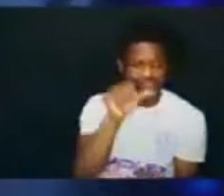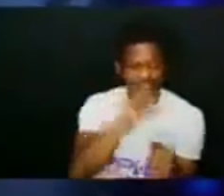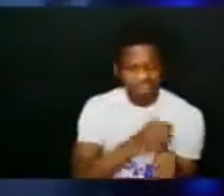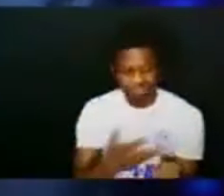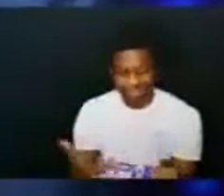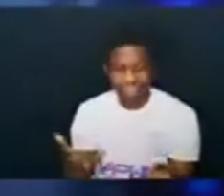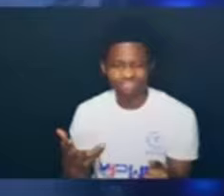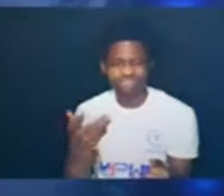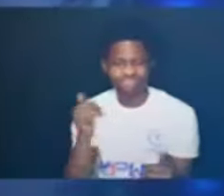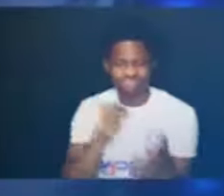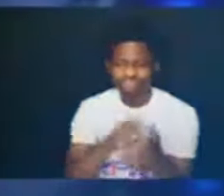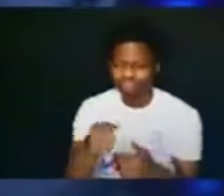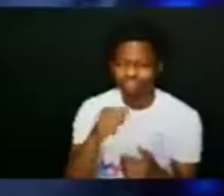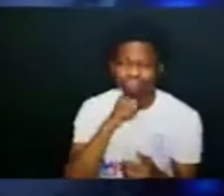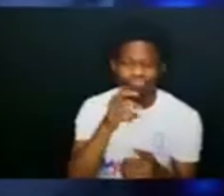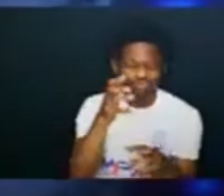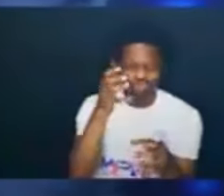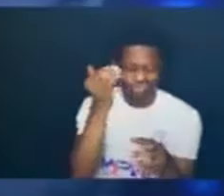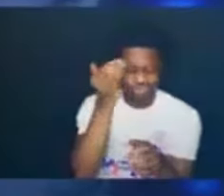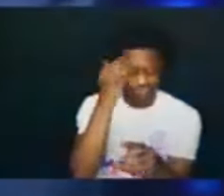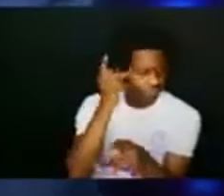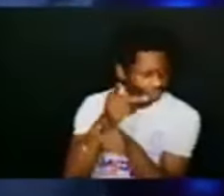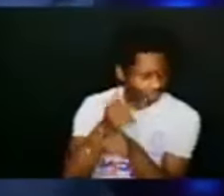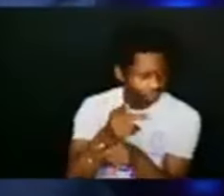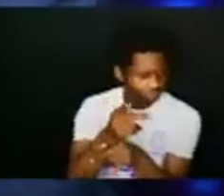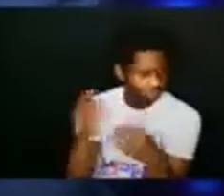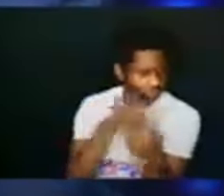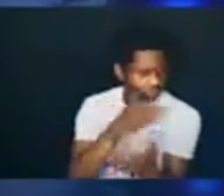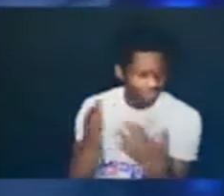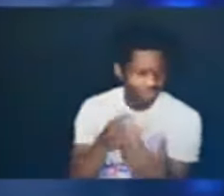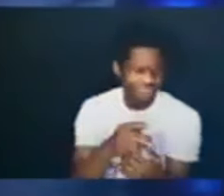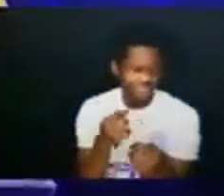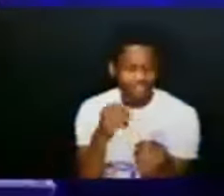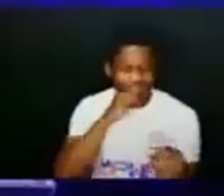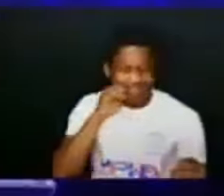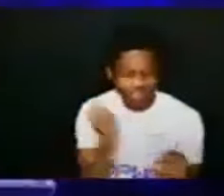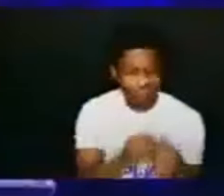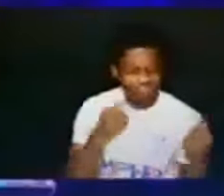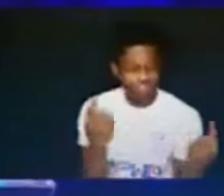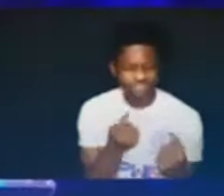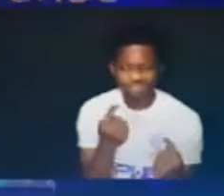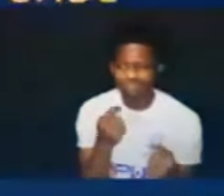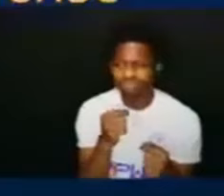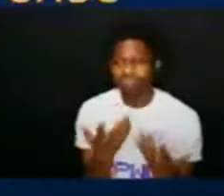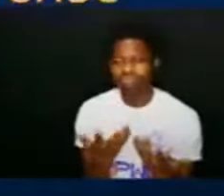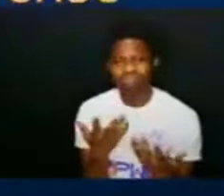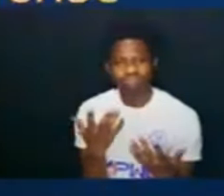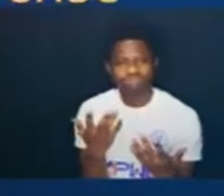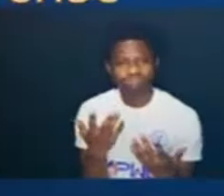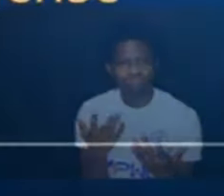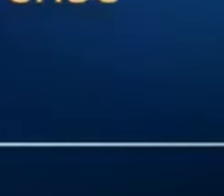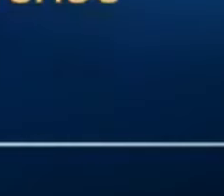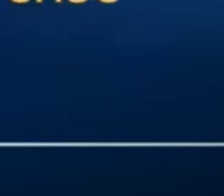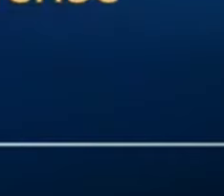what you have not conceived as in evil or a sin or an offense done to a neighbor.